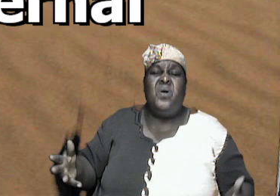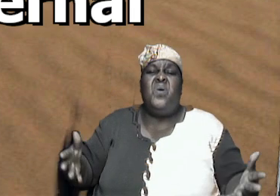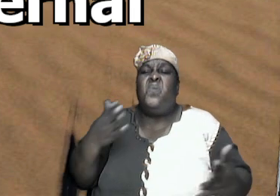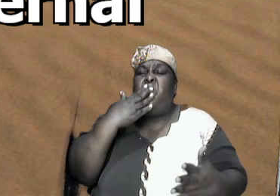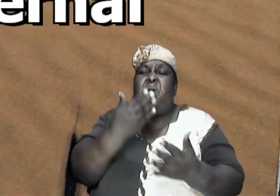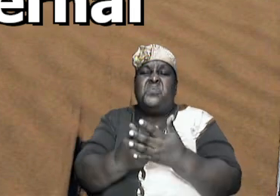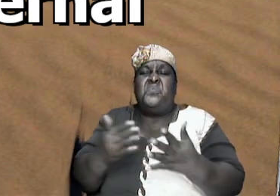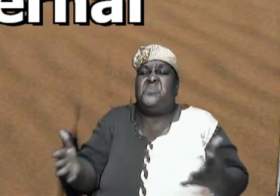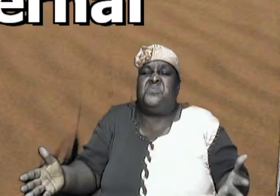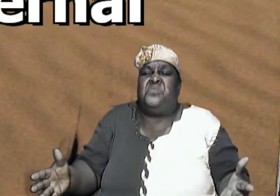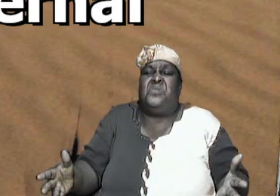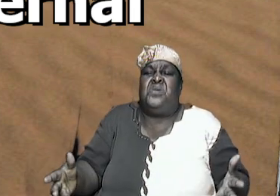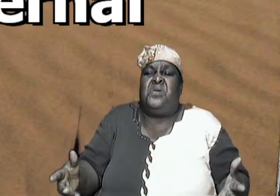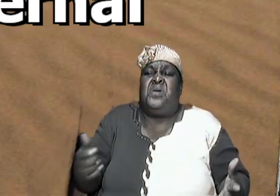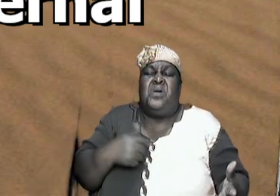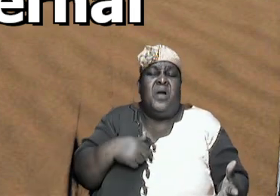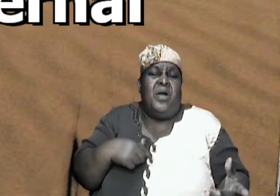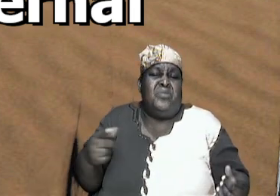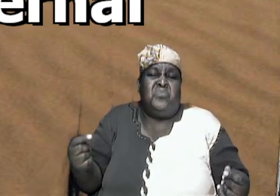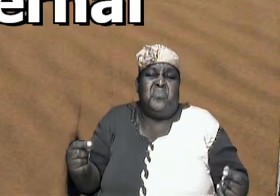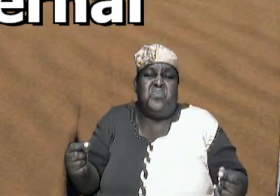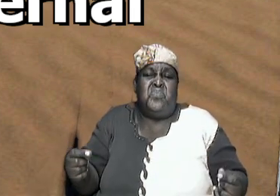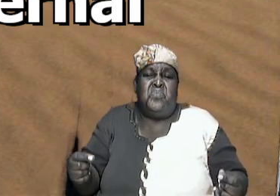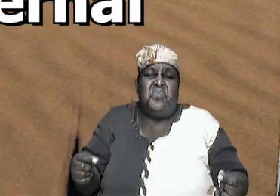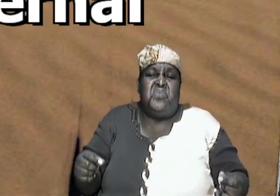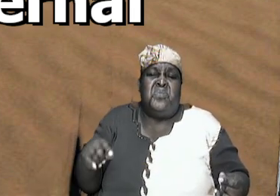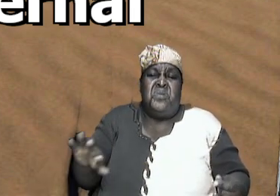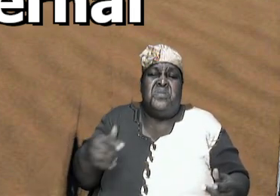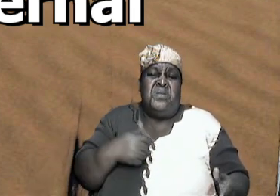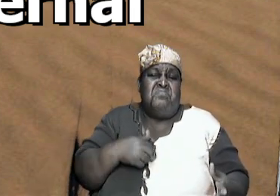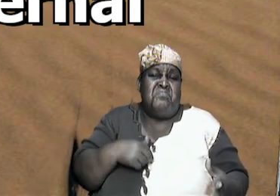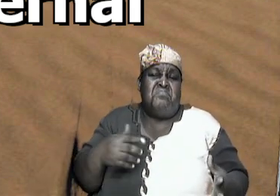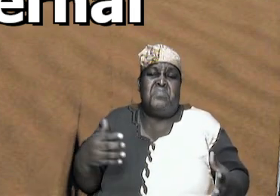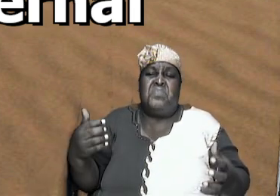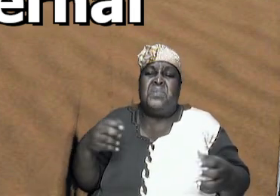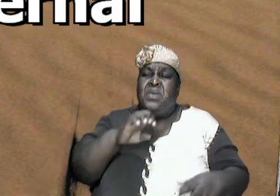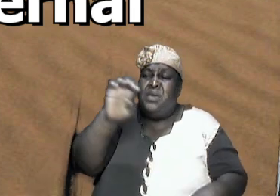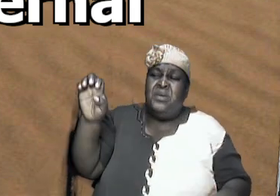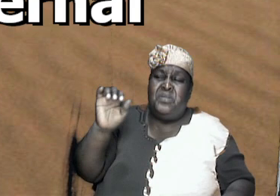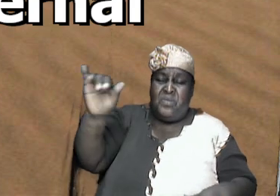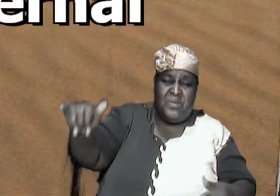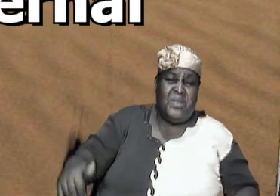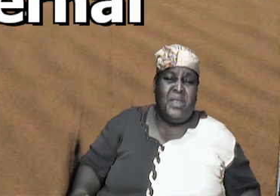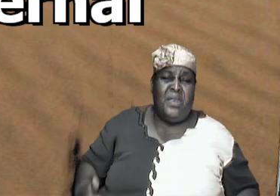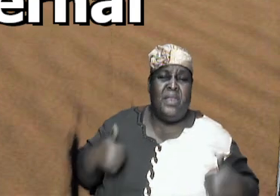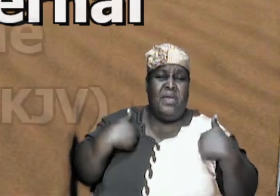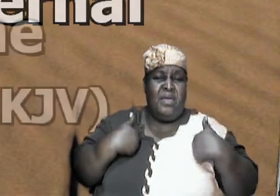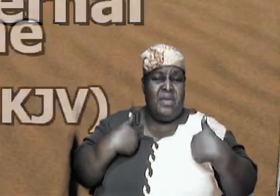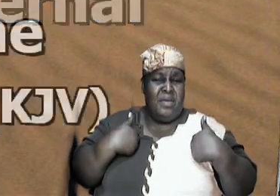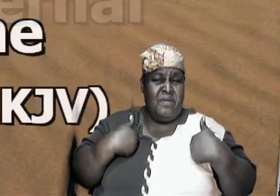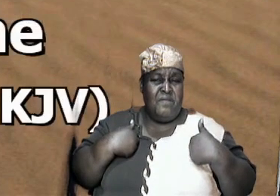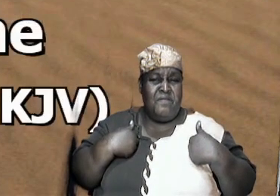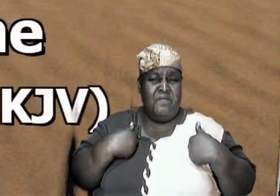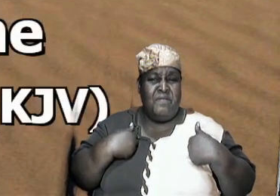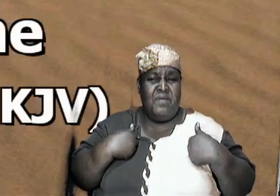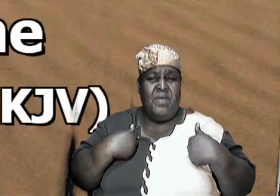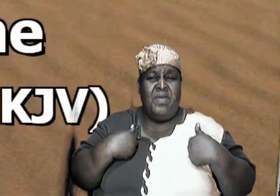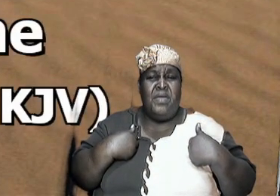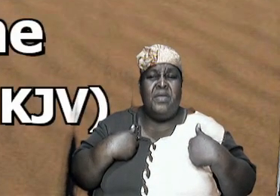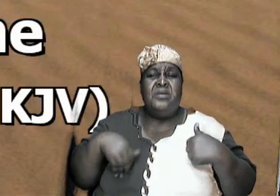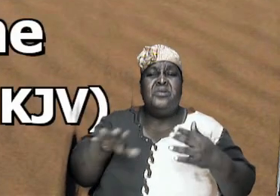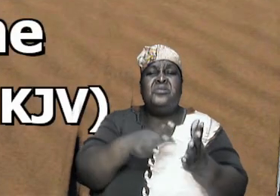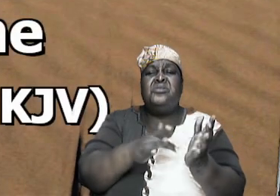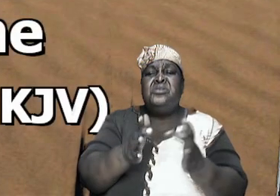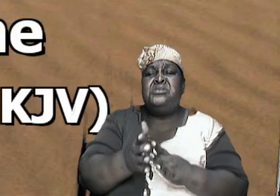good thing shall I do that I may have eternal life? That is verse 16.